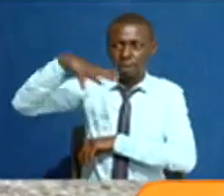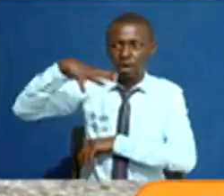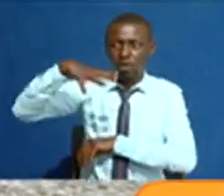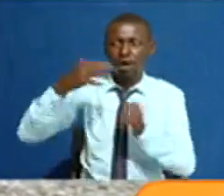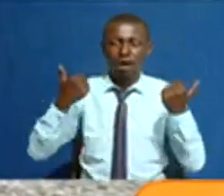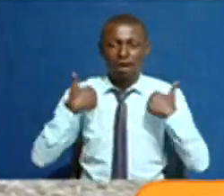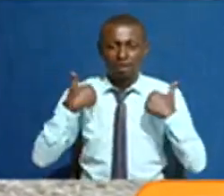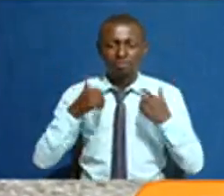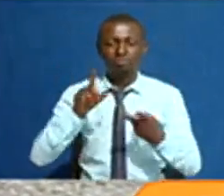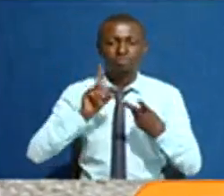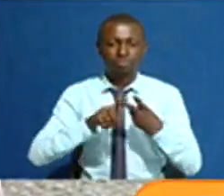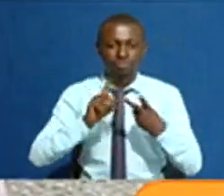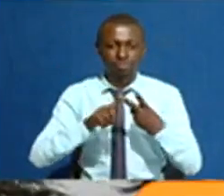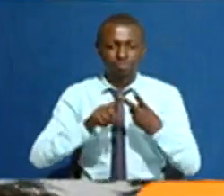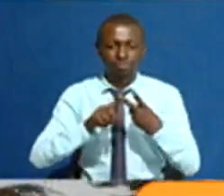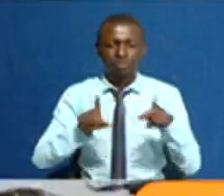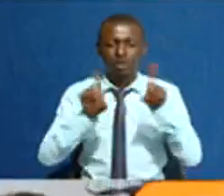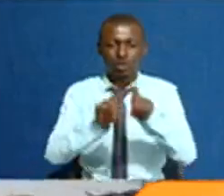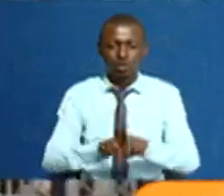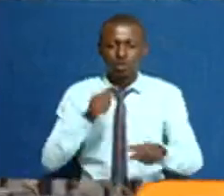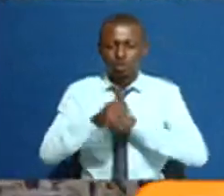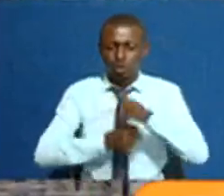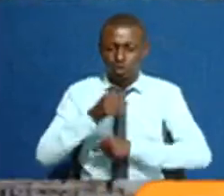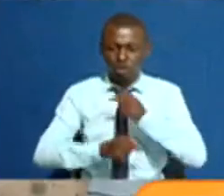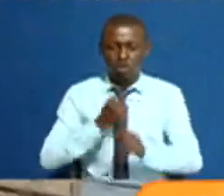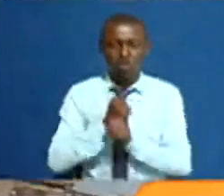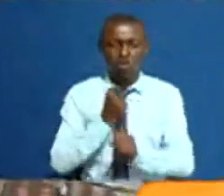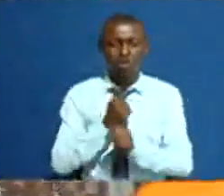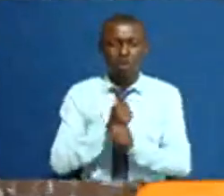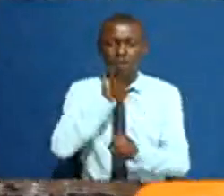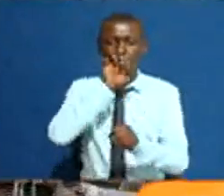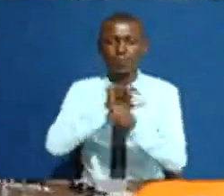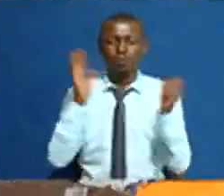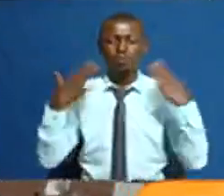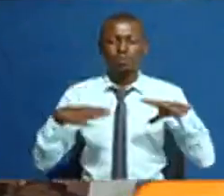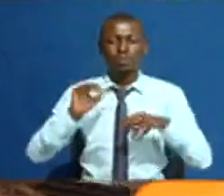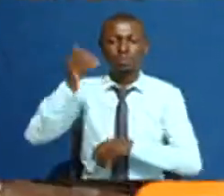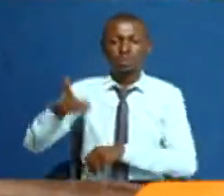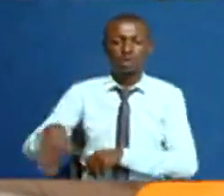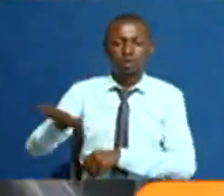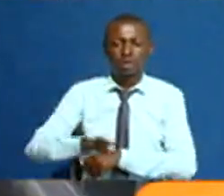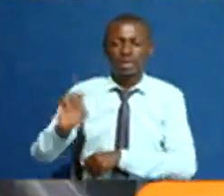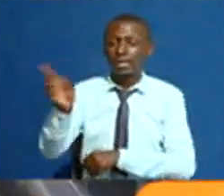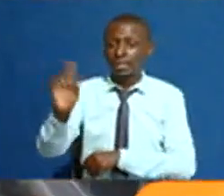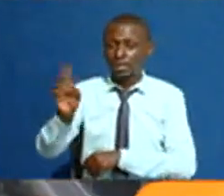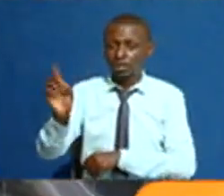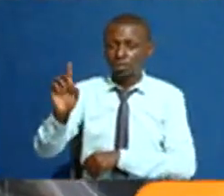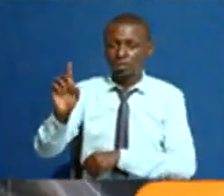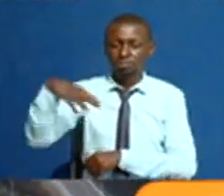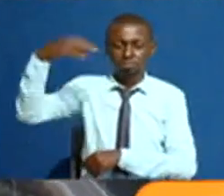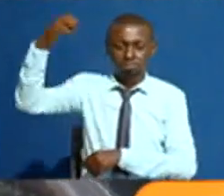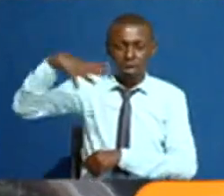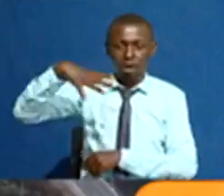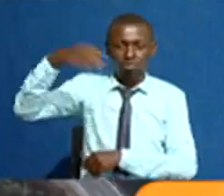two, and create redundancy. Ketraco now promising residents of the city and its surroundings that the frequency of